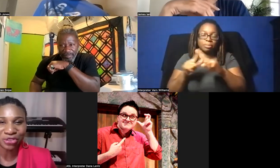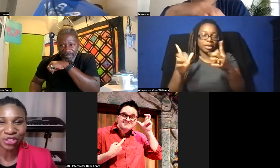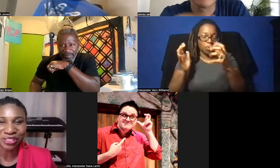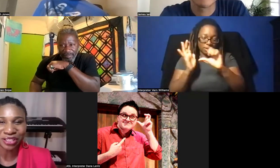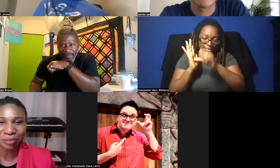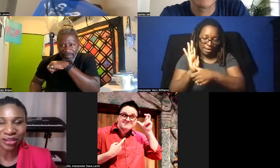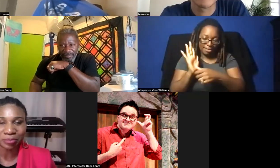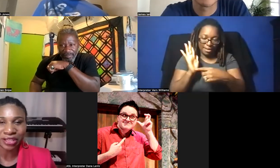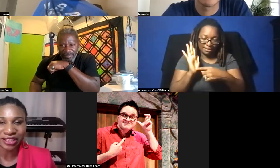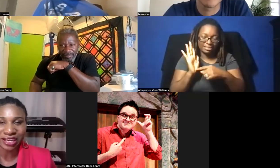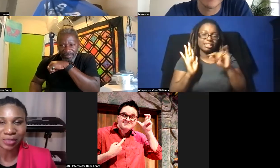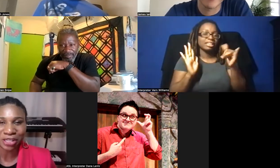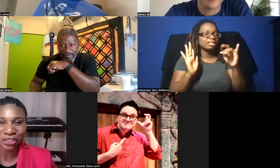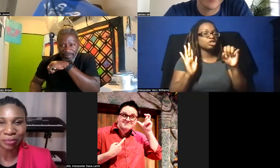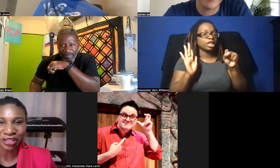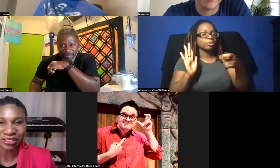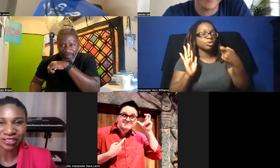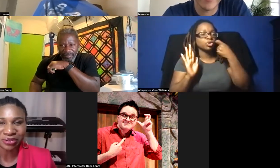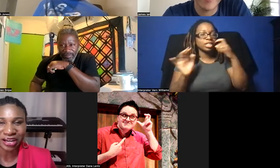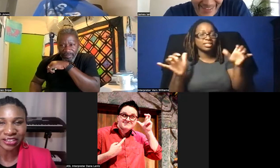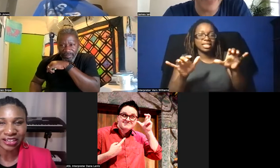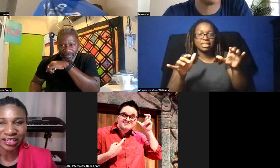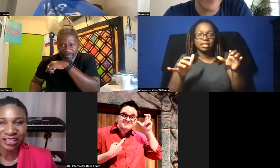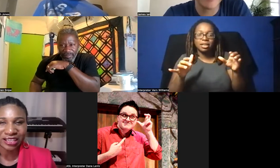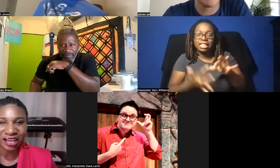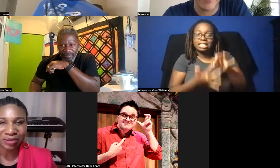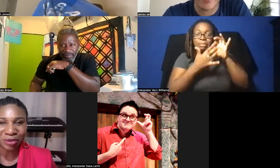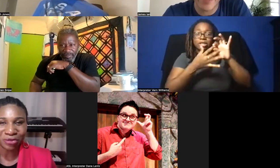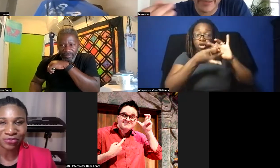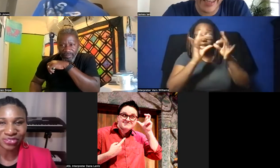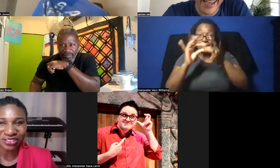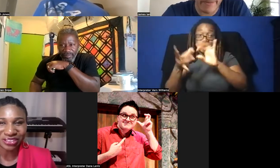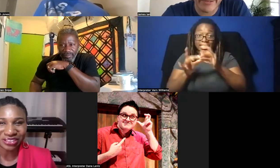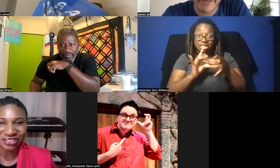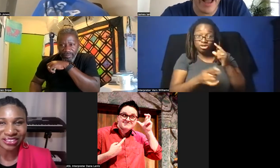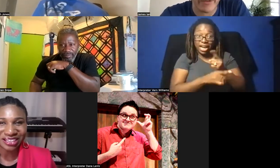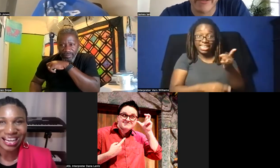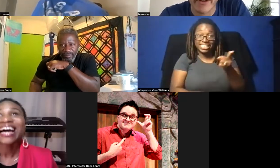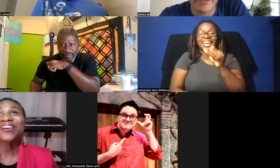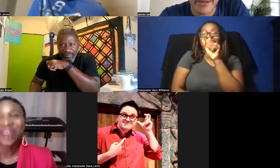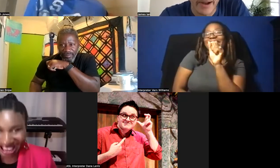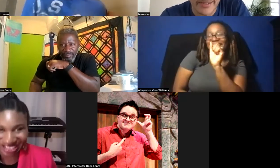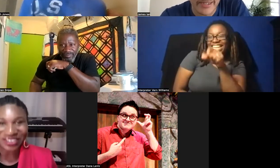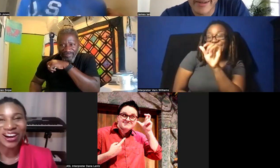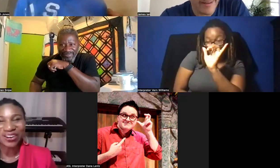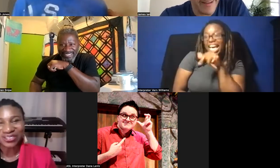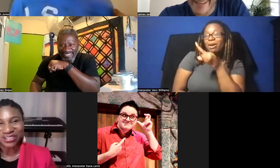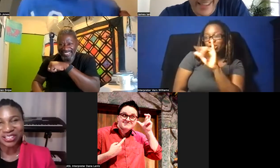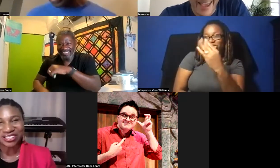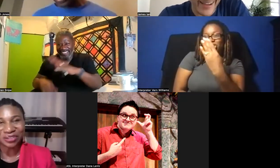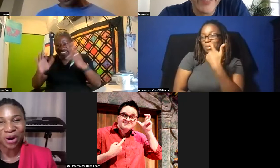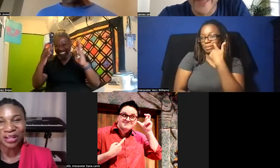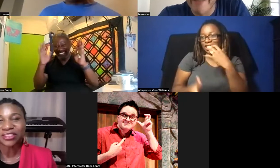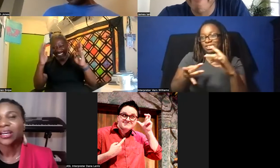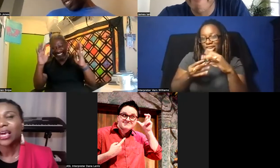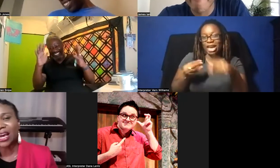you just recently played the Special Olympics, right? Yeah. Uh, That was the gig I was referring to. Okay, there you go. So he